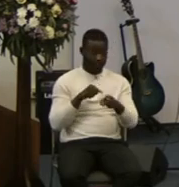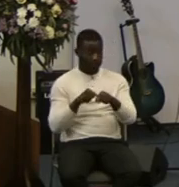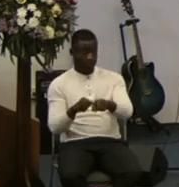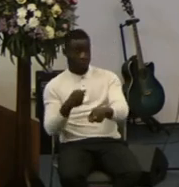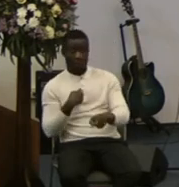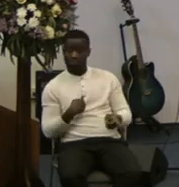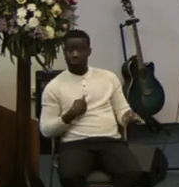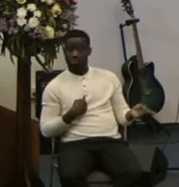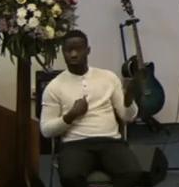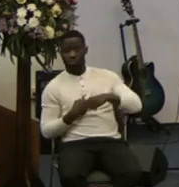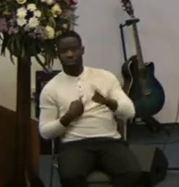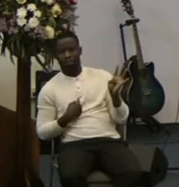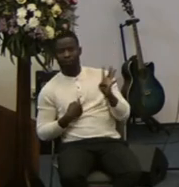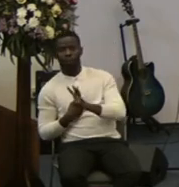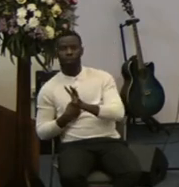follow,